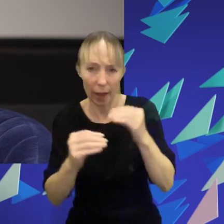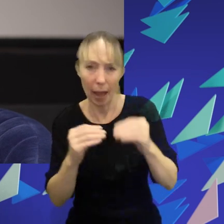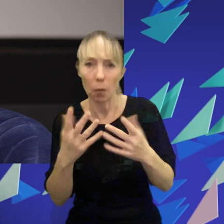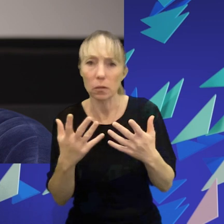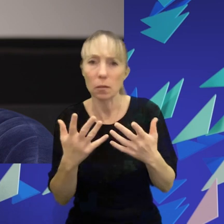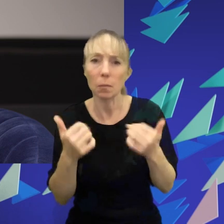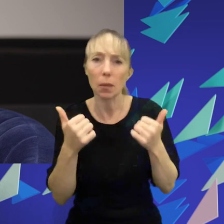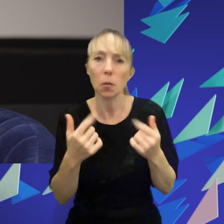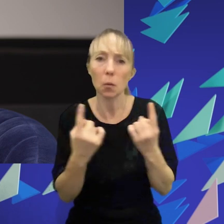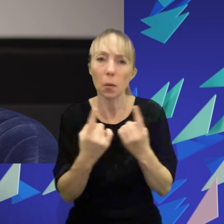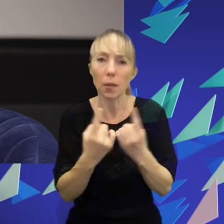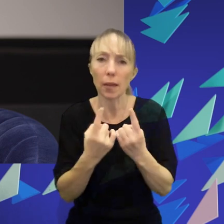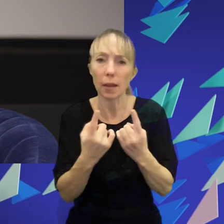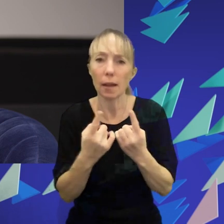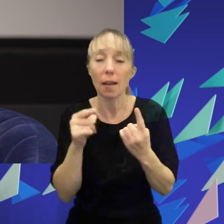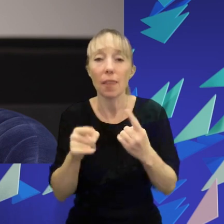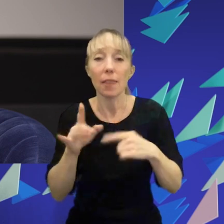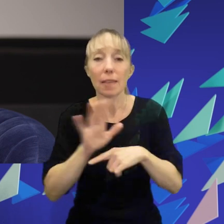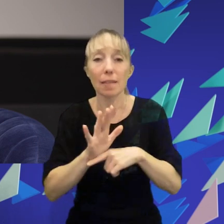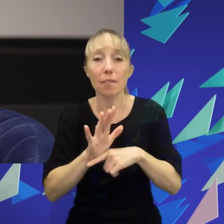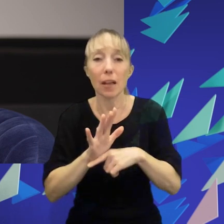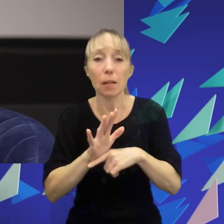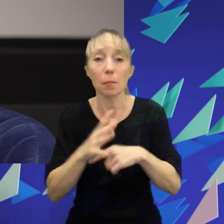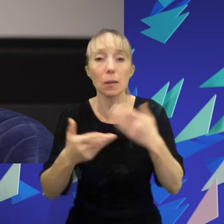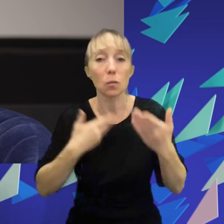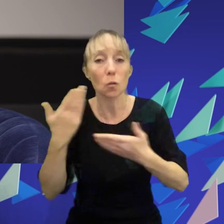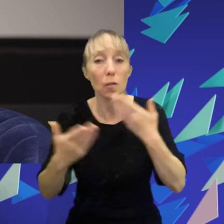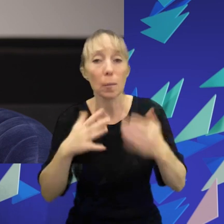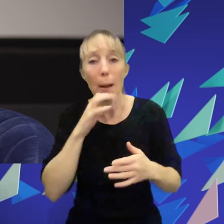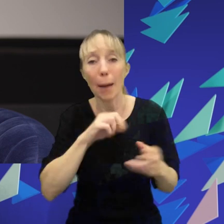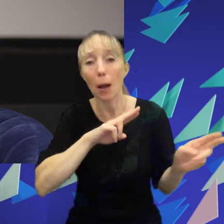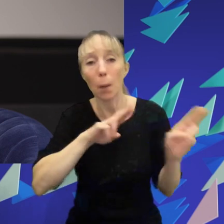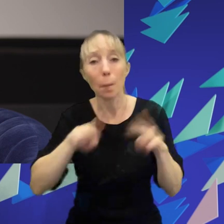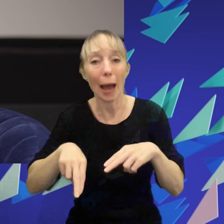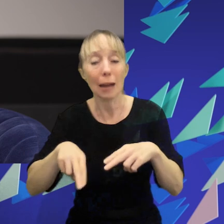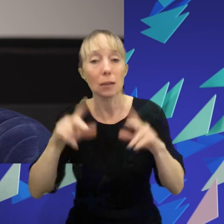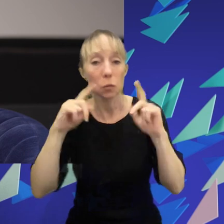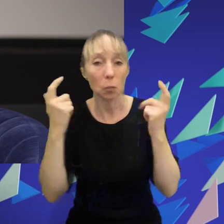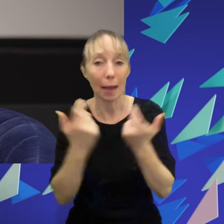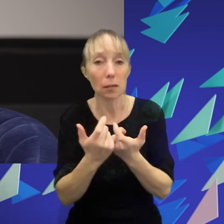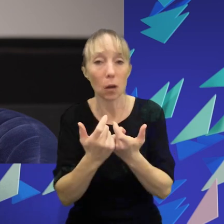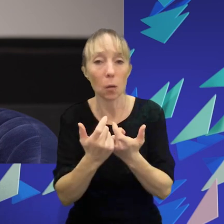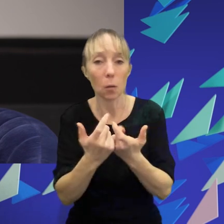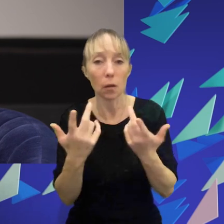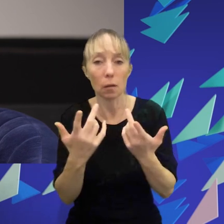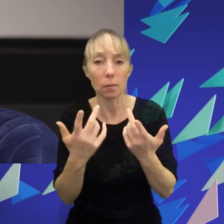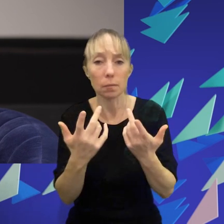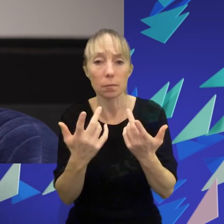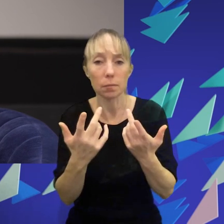about was that this film is about the guy who returned to Mexico and he finds himself, you